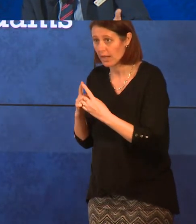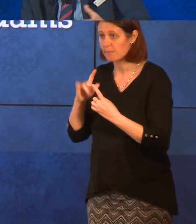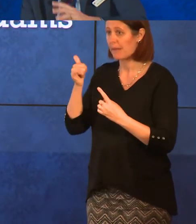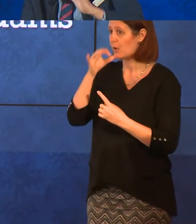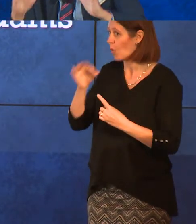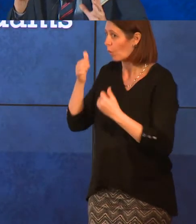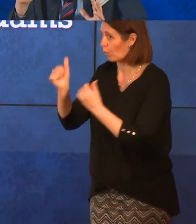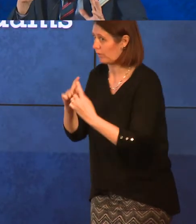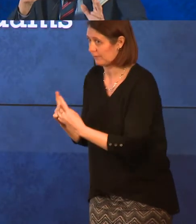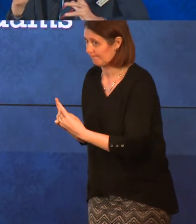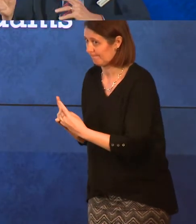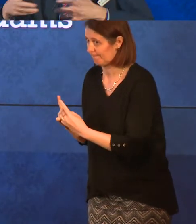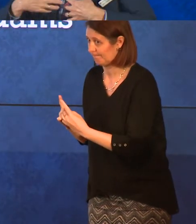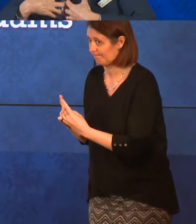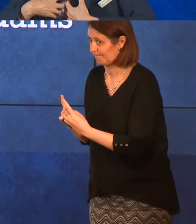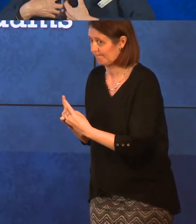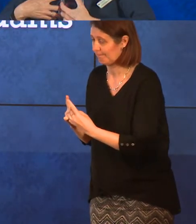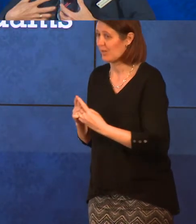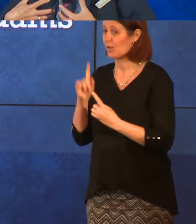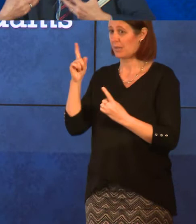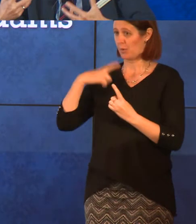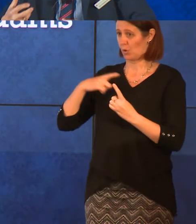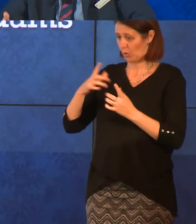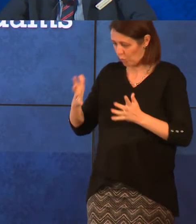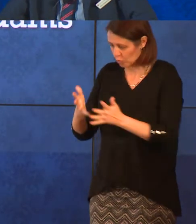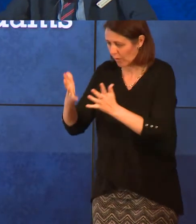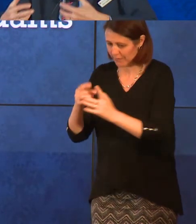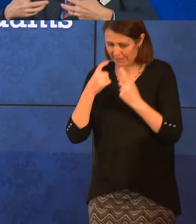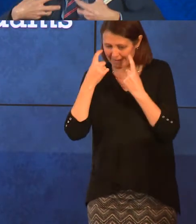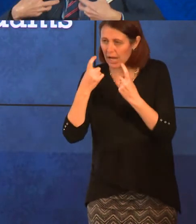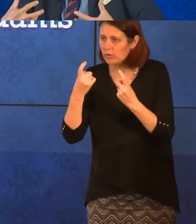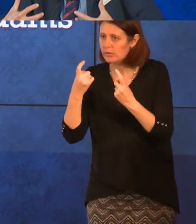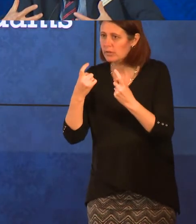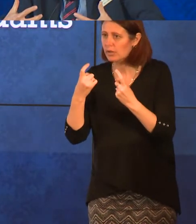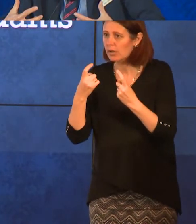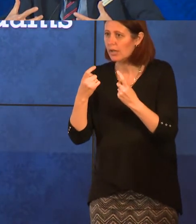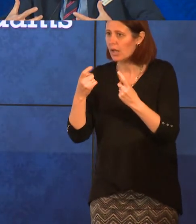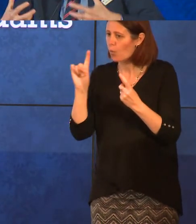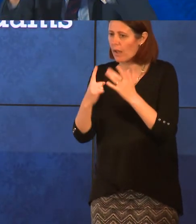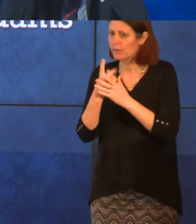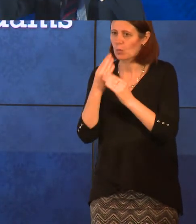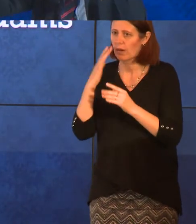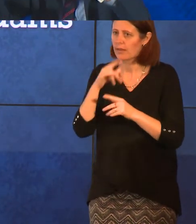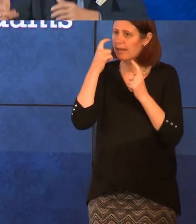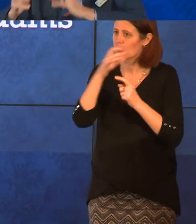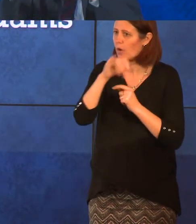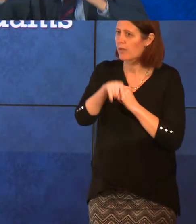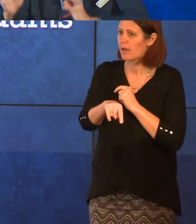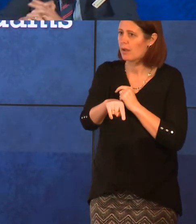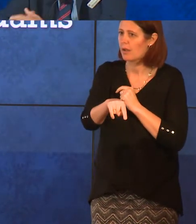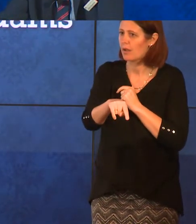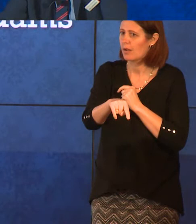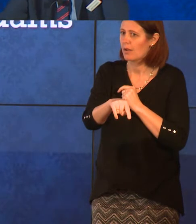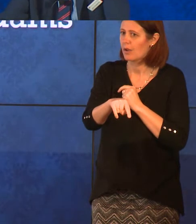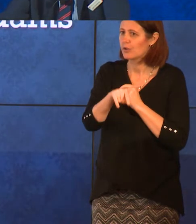thing. So we have to be mindful of that. And because what's driving carers, of course, is concerned what happens when they're not there. And so they want to set things up. So